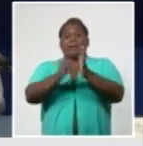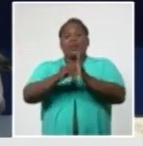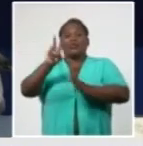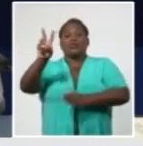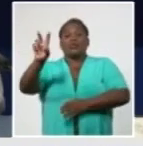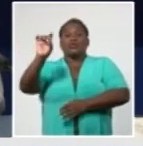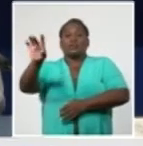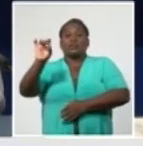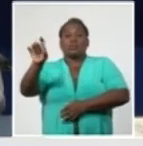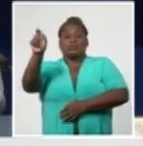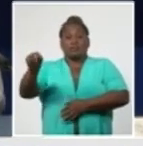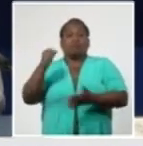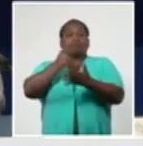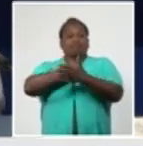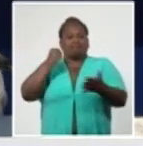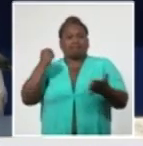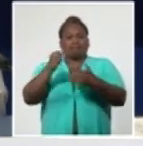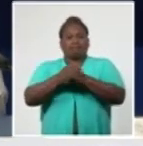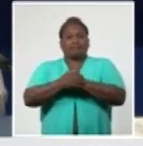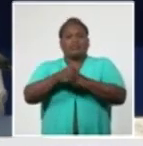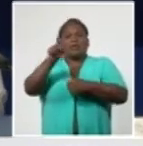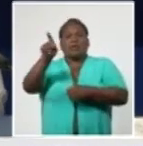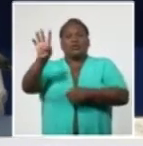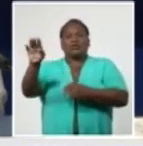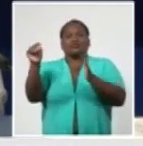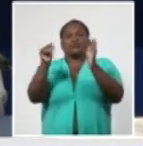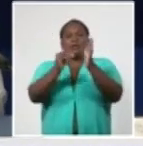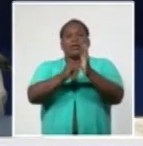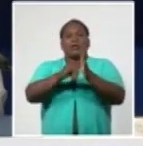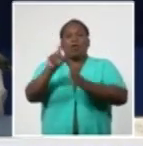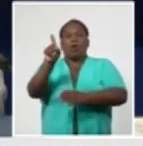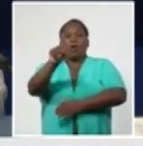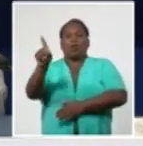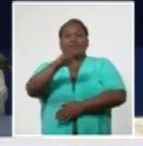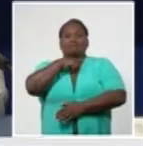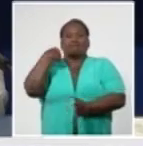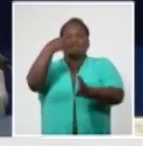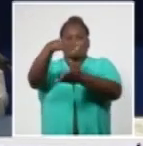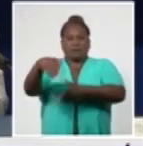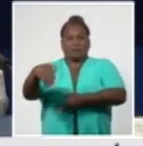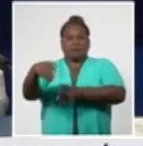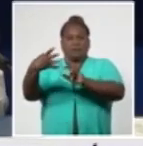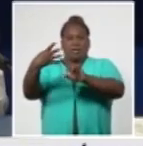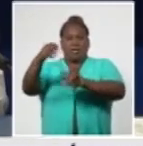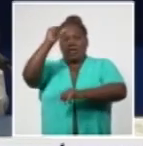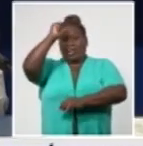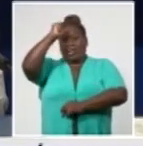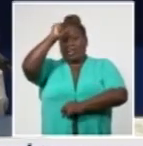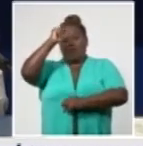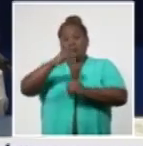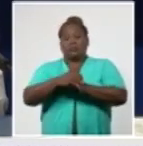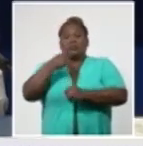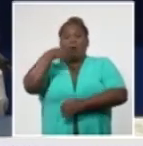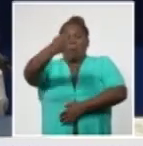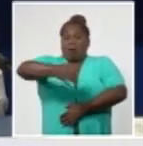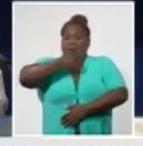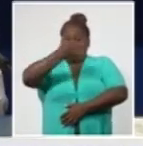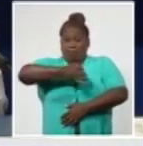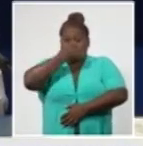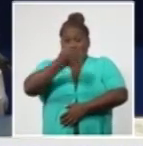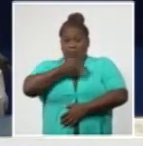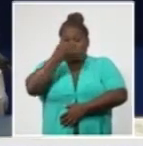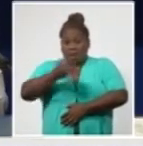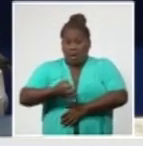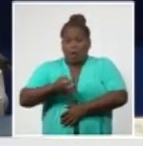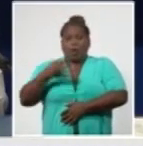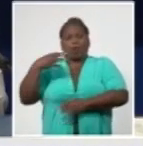440,215 confirmed cases and 14,011 deaths. And I bring this information to illustrate